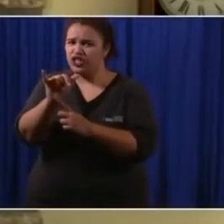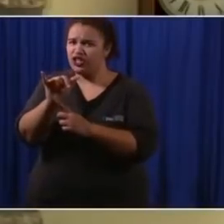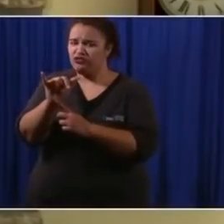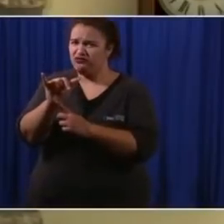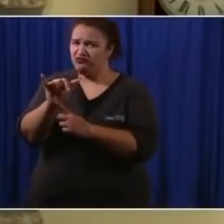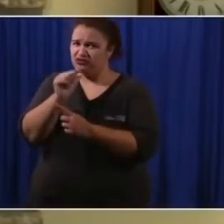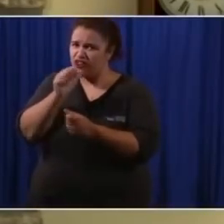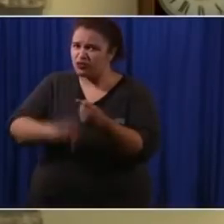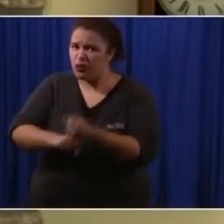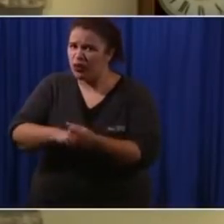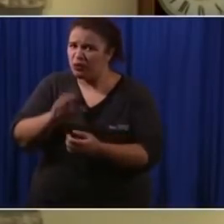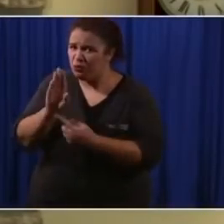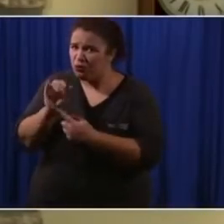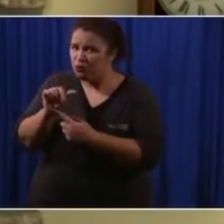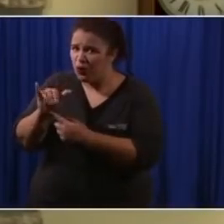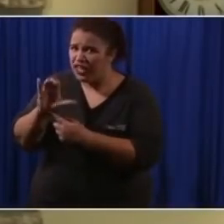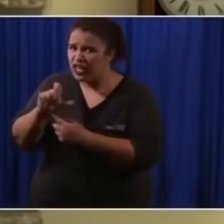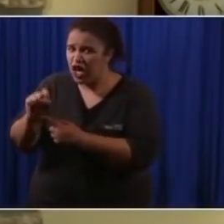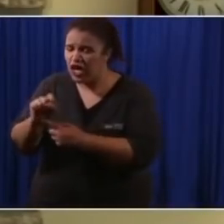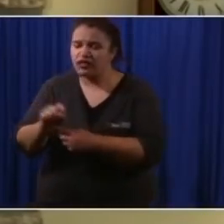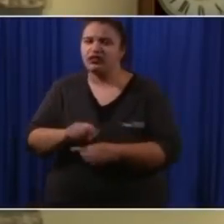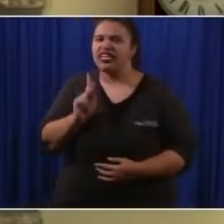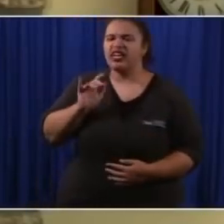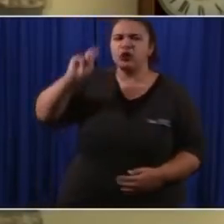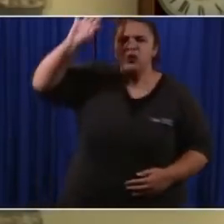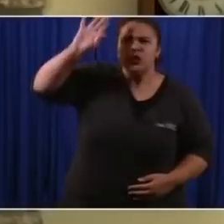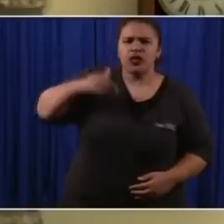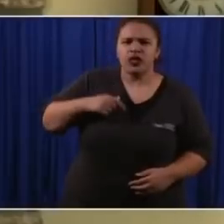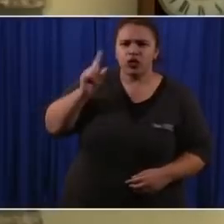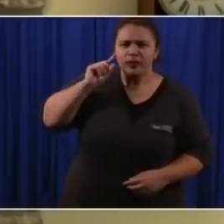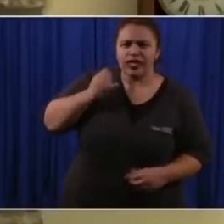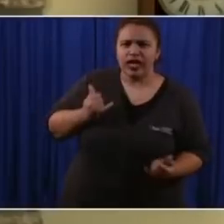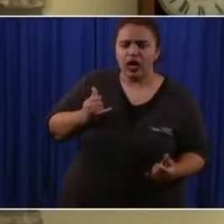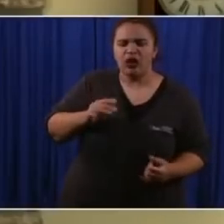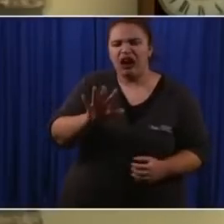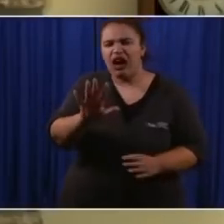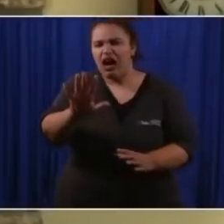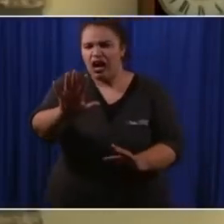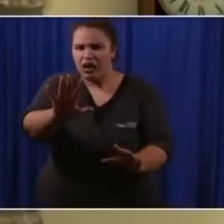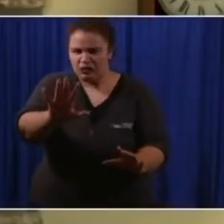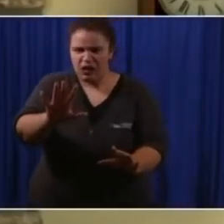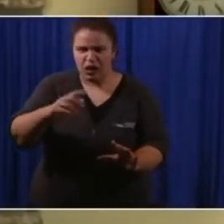me do Andy's question first, if I could.